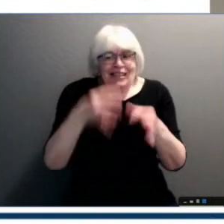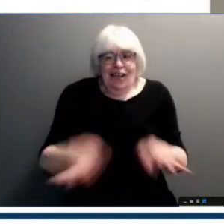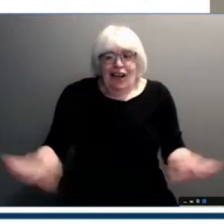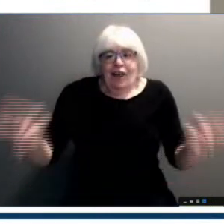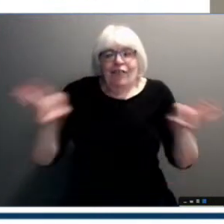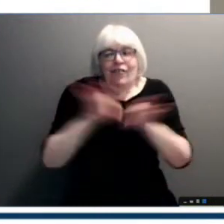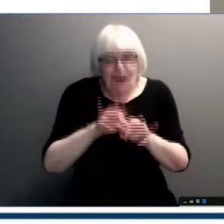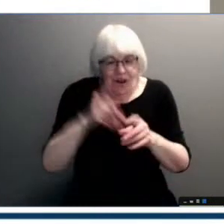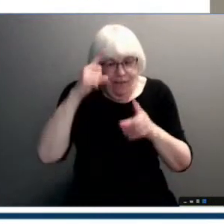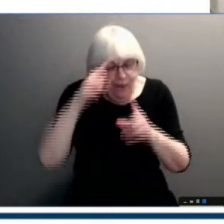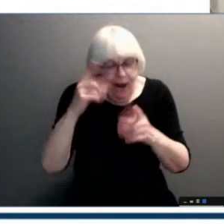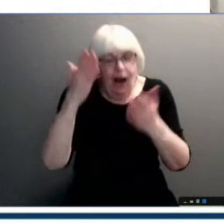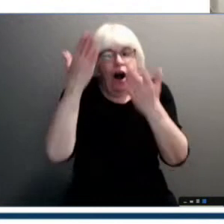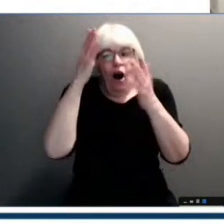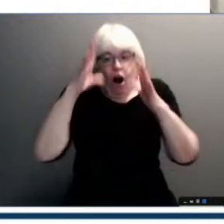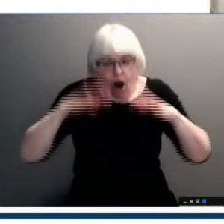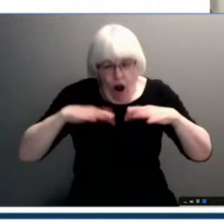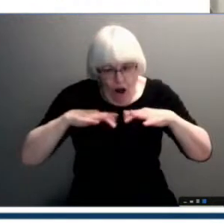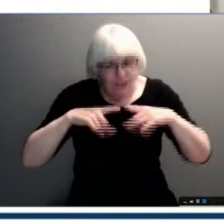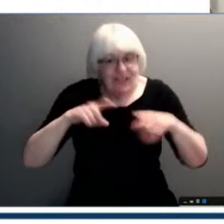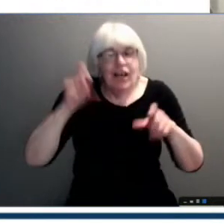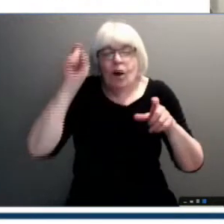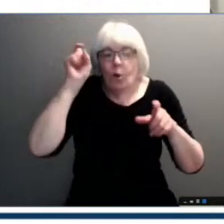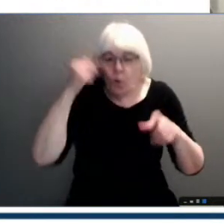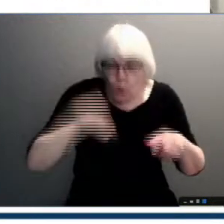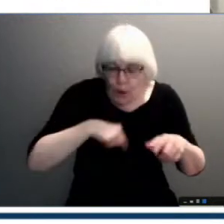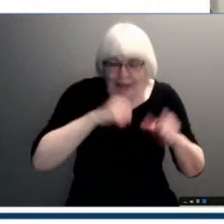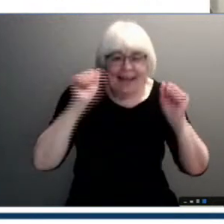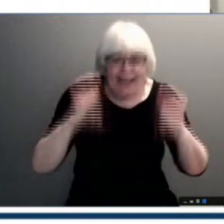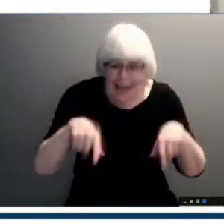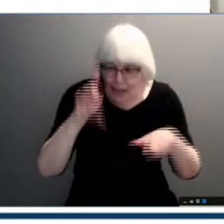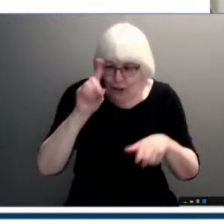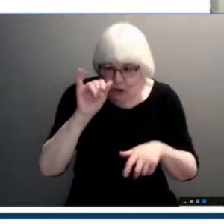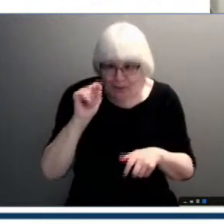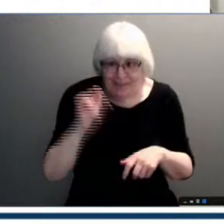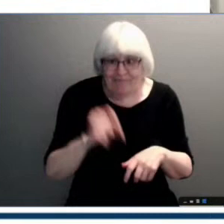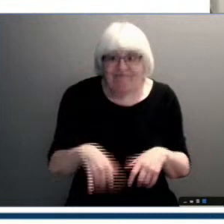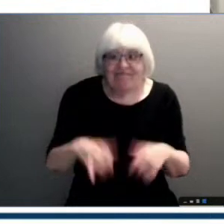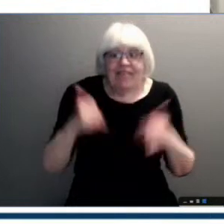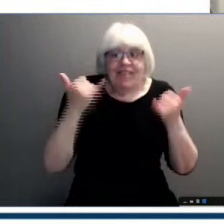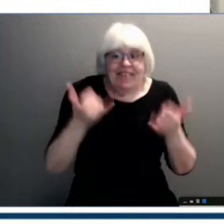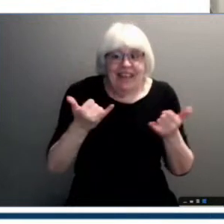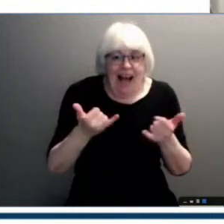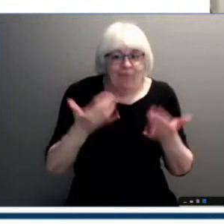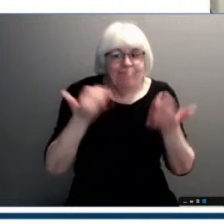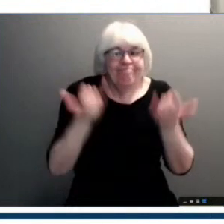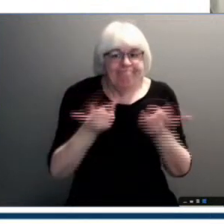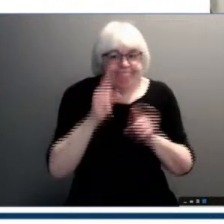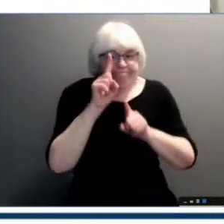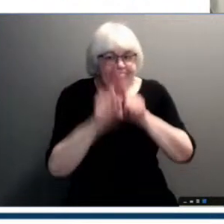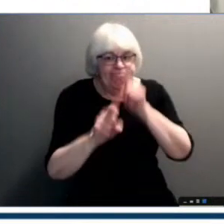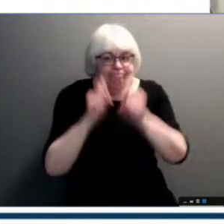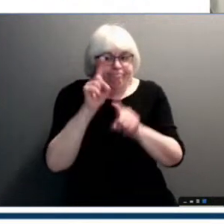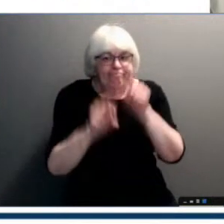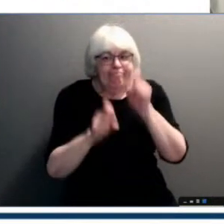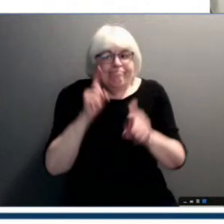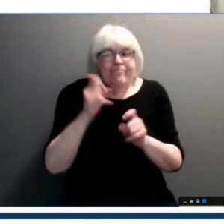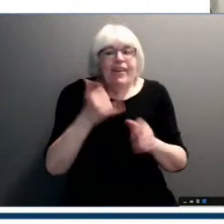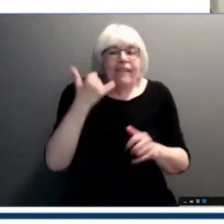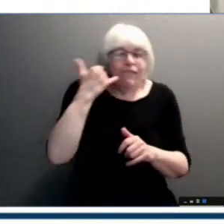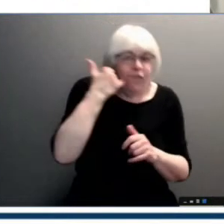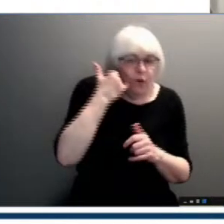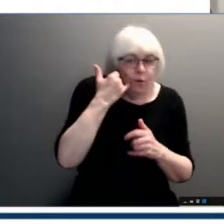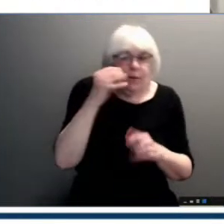Tina. Thank you, Dr. Strang. Just a reminder, we'll take one question and follow-up from reporters on the phone in the allotted time that we have for today's